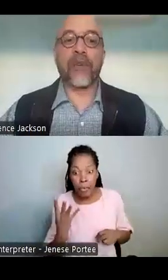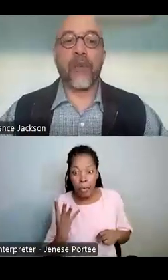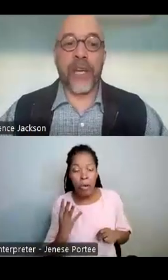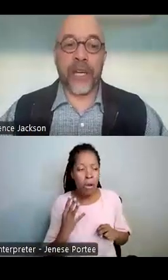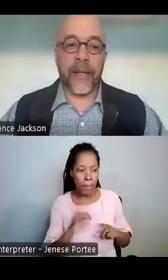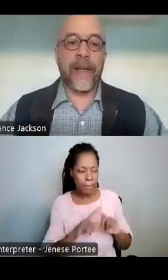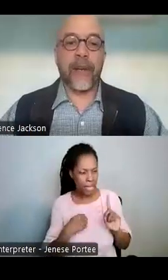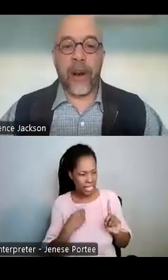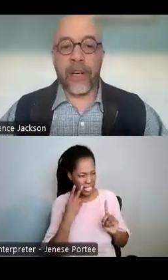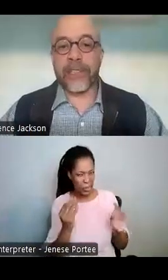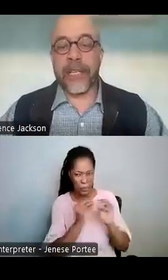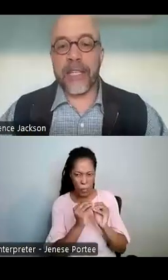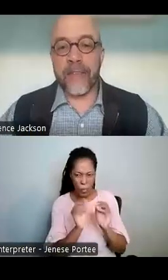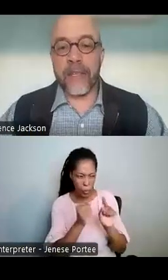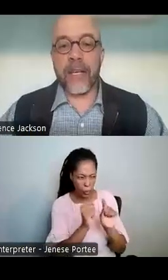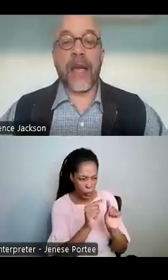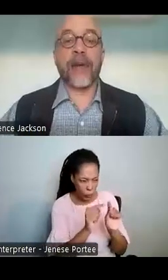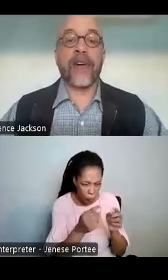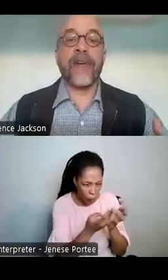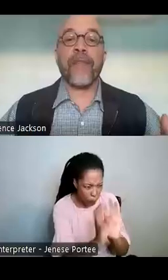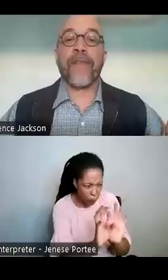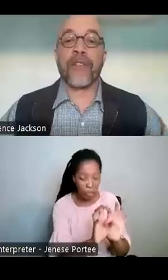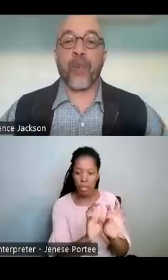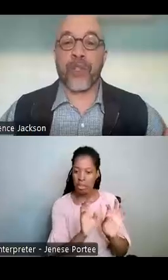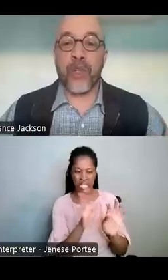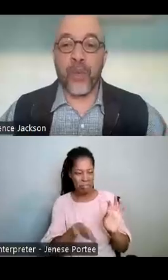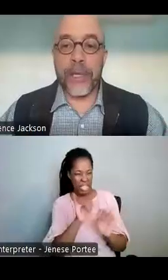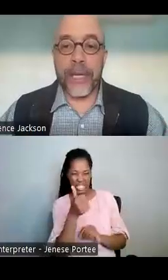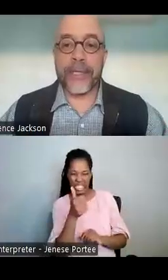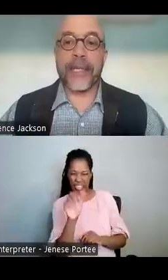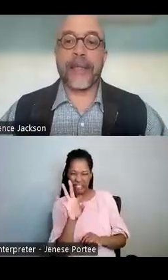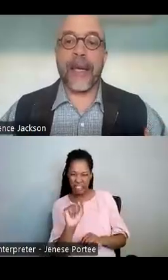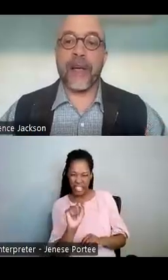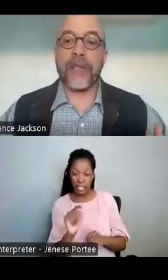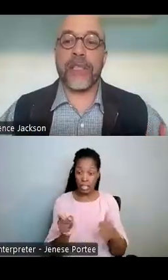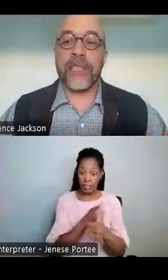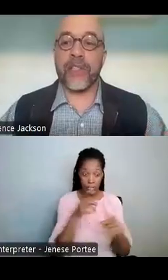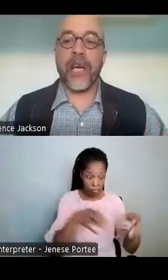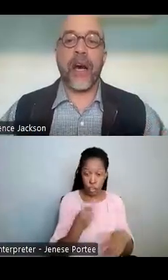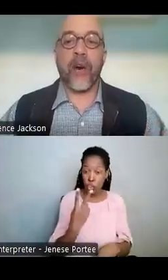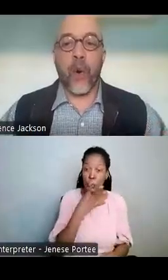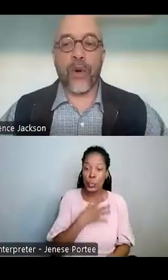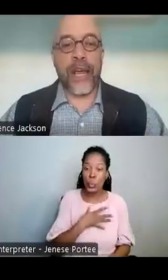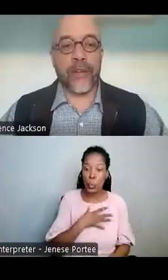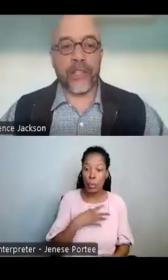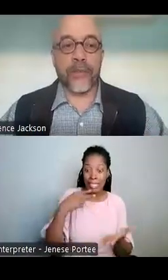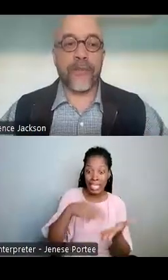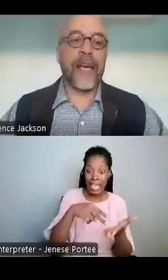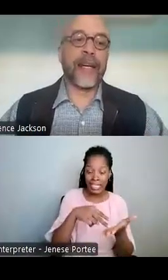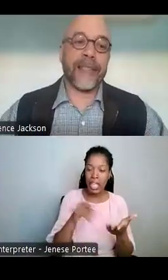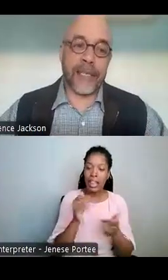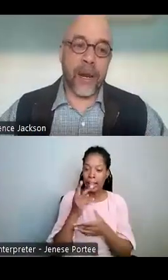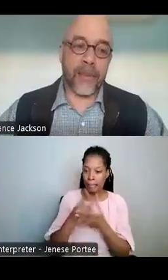was a ring, the largest not 10 feet in diameter. In the first were two women dancing. They held each a coarse